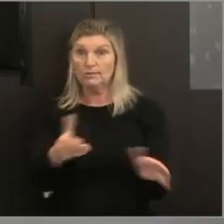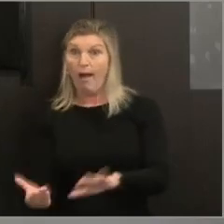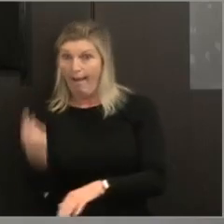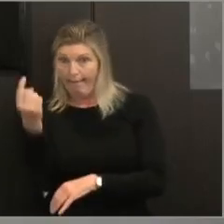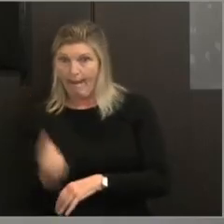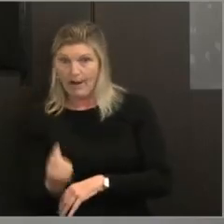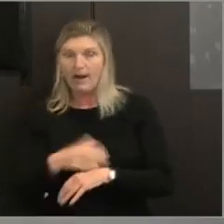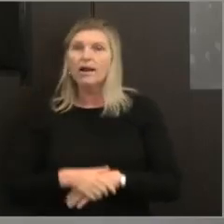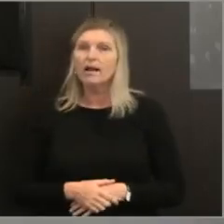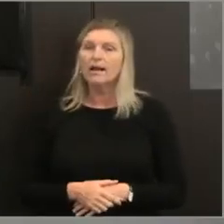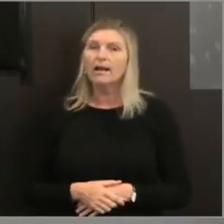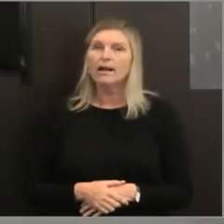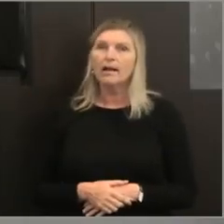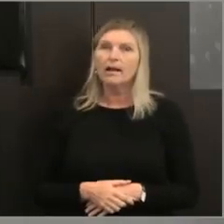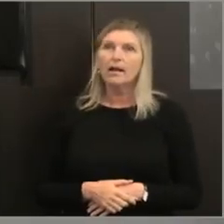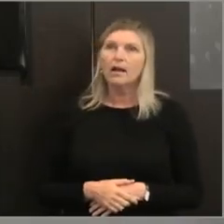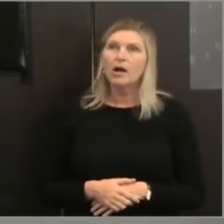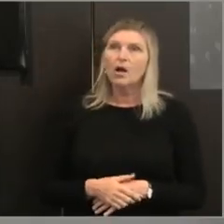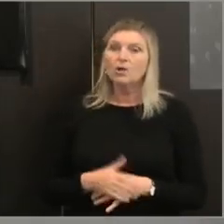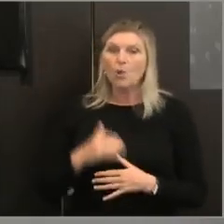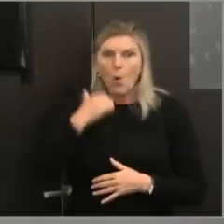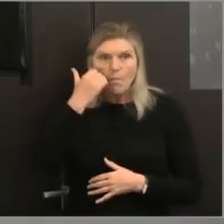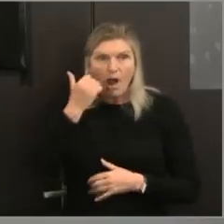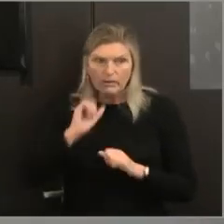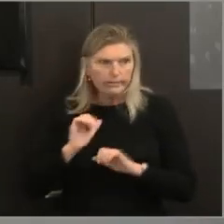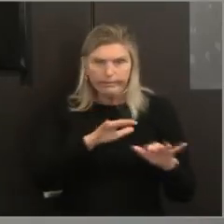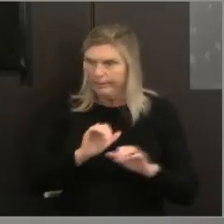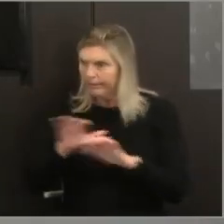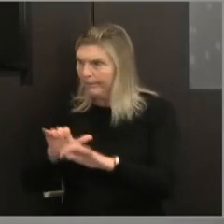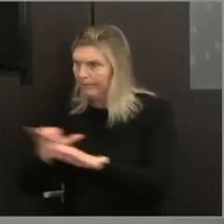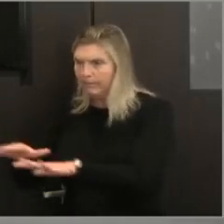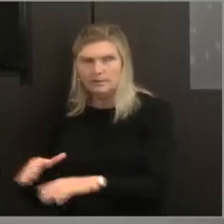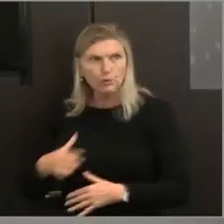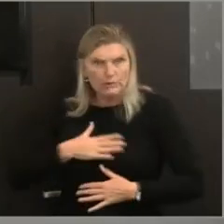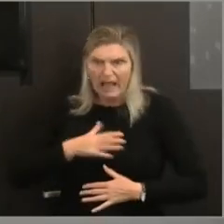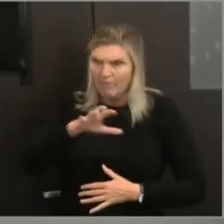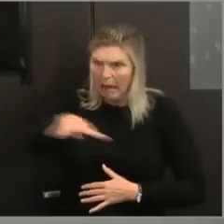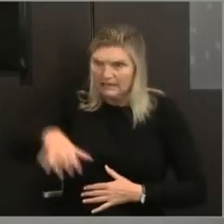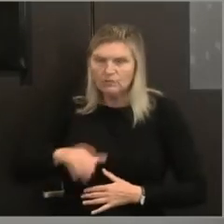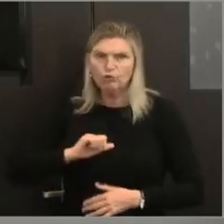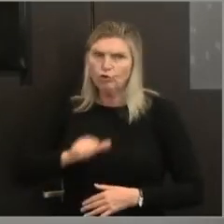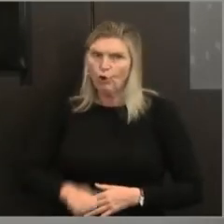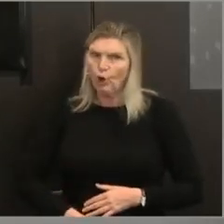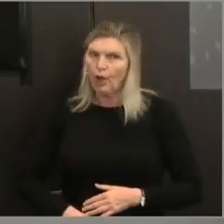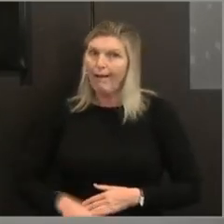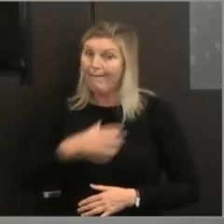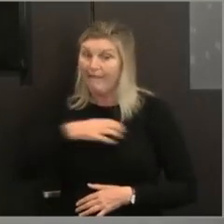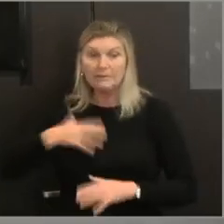We retreated to those safe, largely rural areas that had not been confiscated.